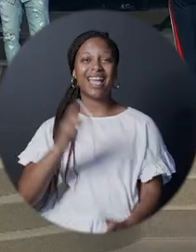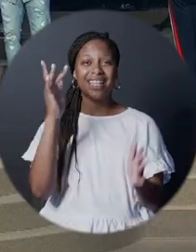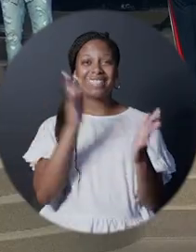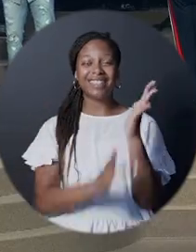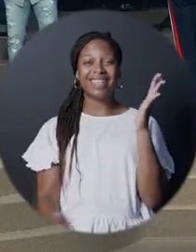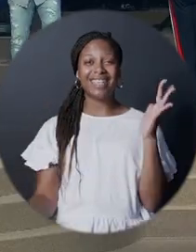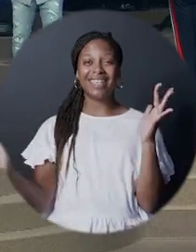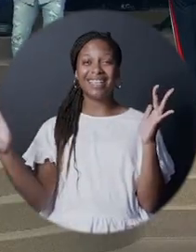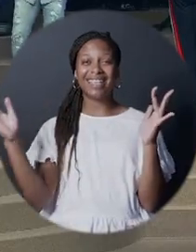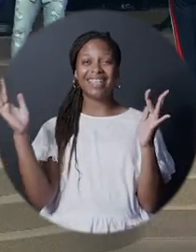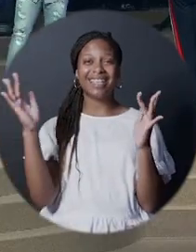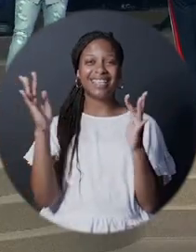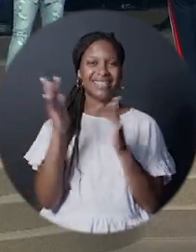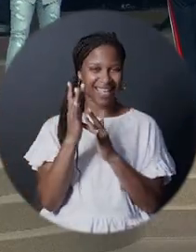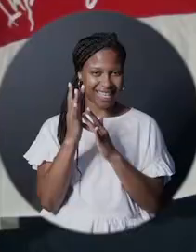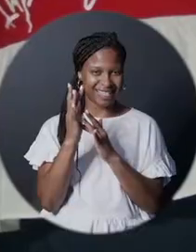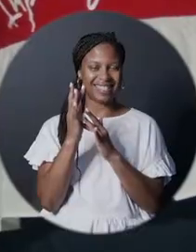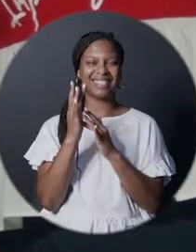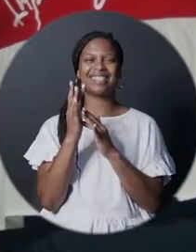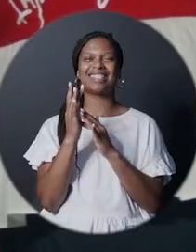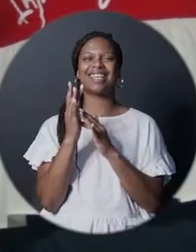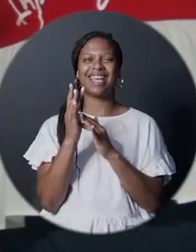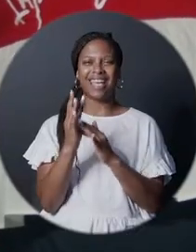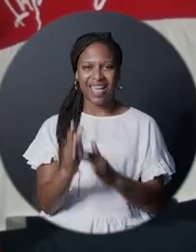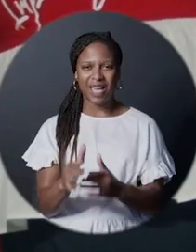hour, in the midst of your storm,